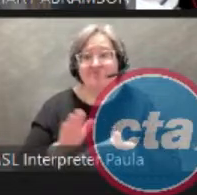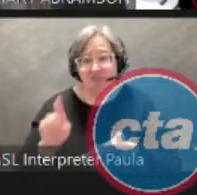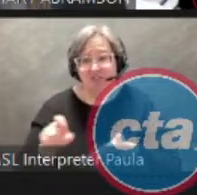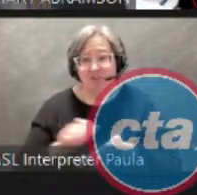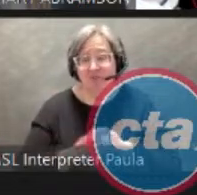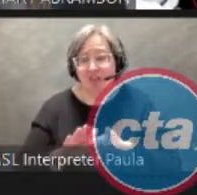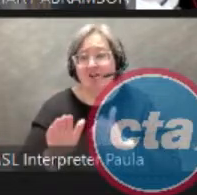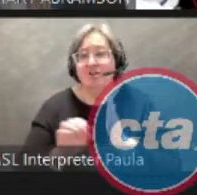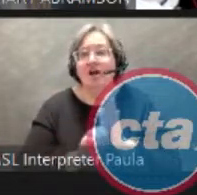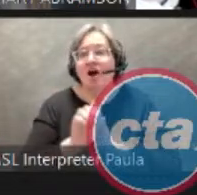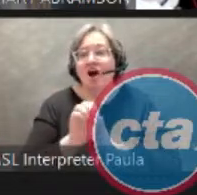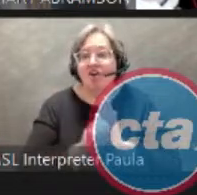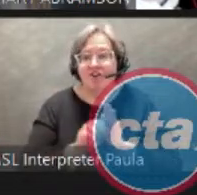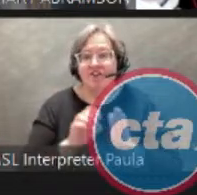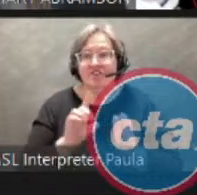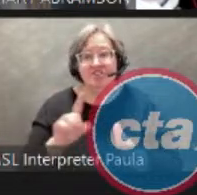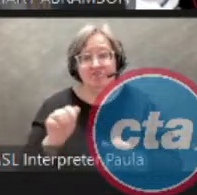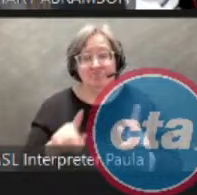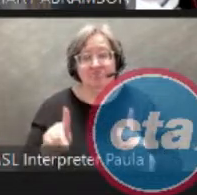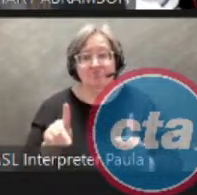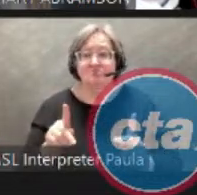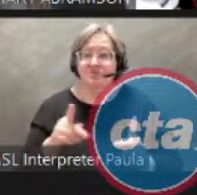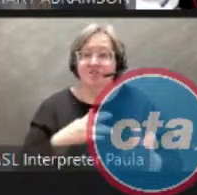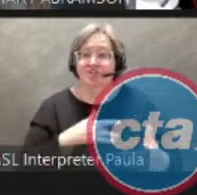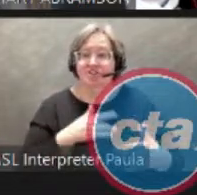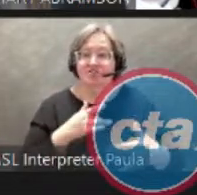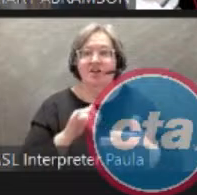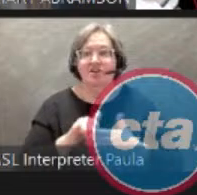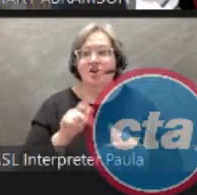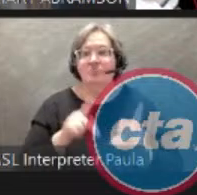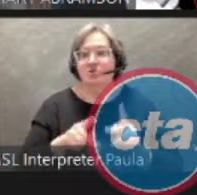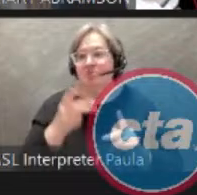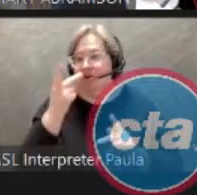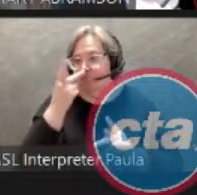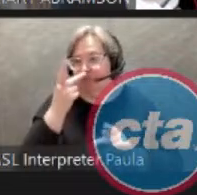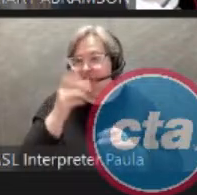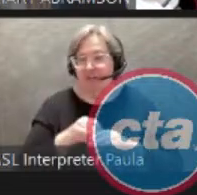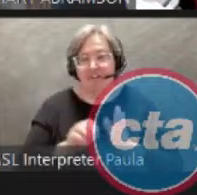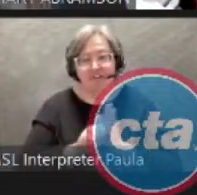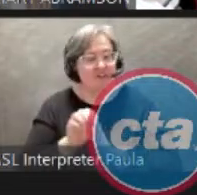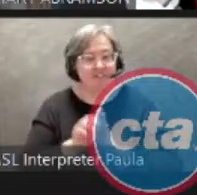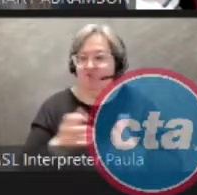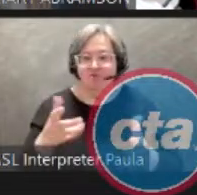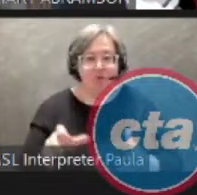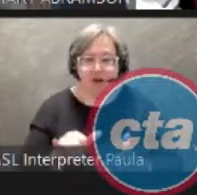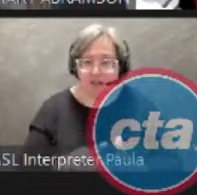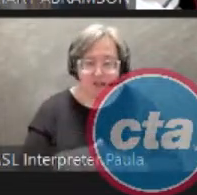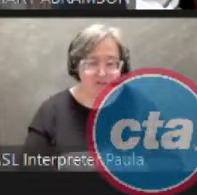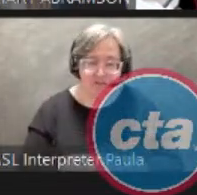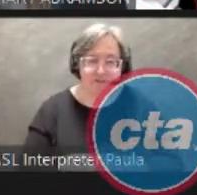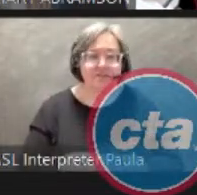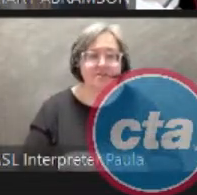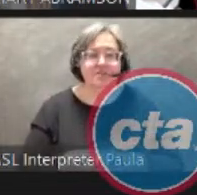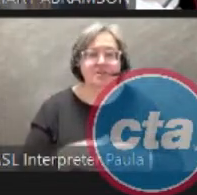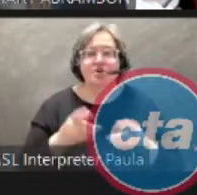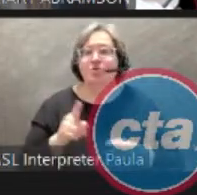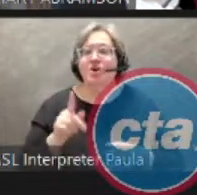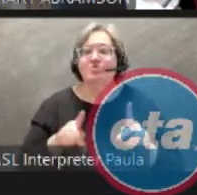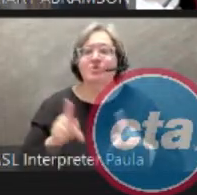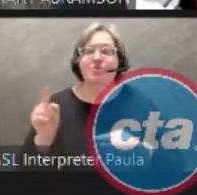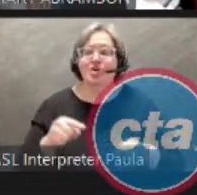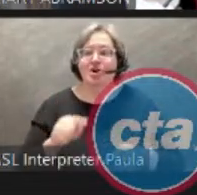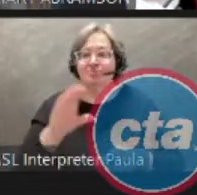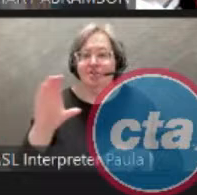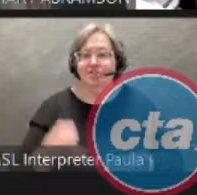concern by the disability community about how elevators are used as urinals. And this is not what we want to show to the public when they're coming here to